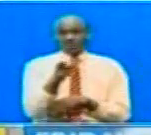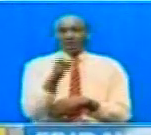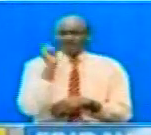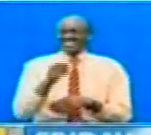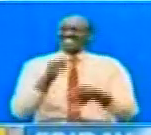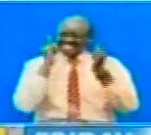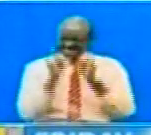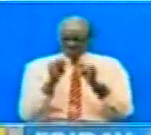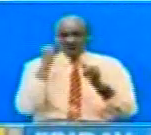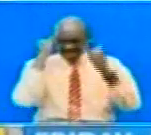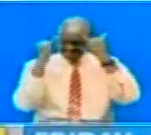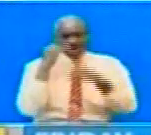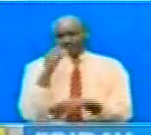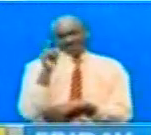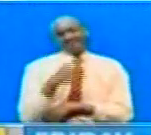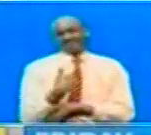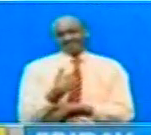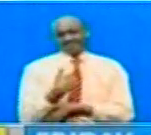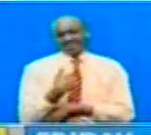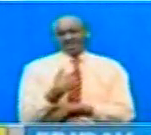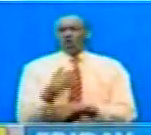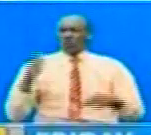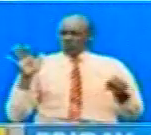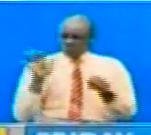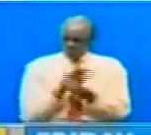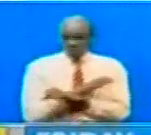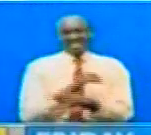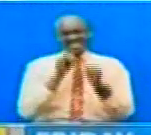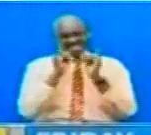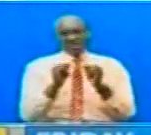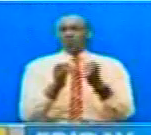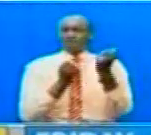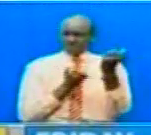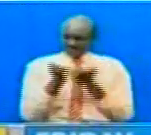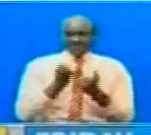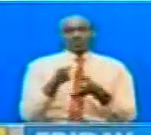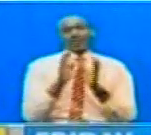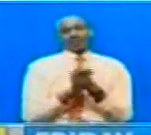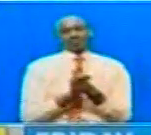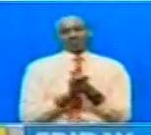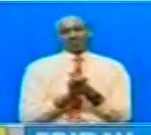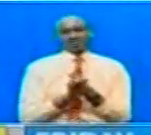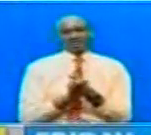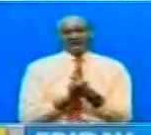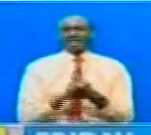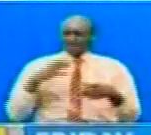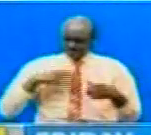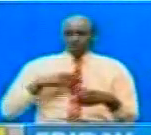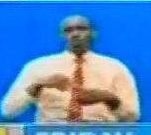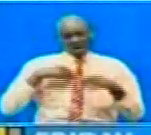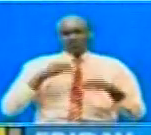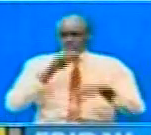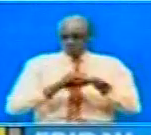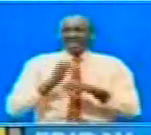completely new initiatives and a complete relook at our business model and ethical conduct